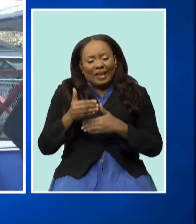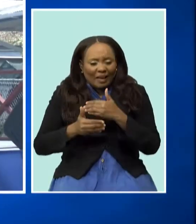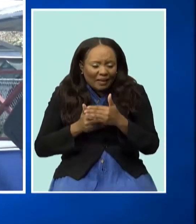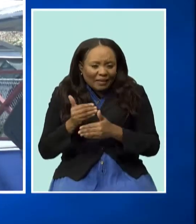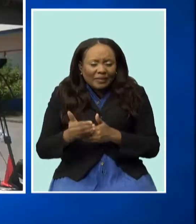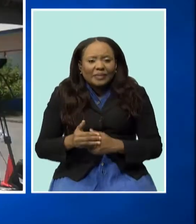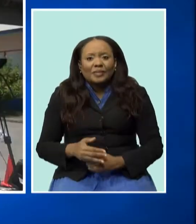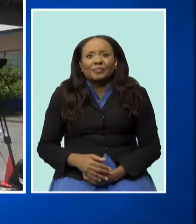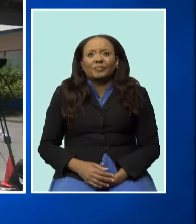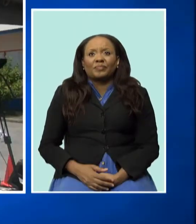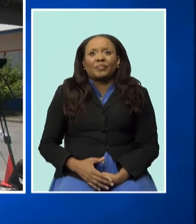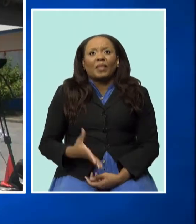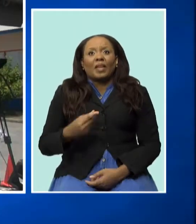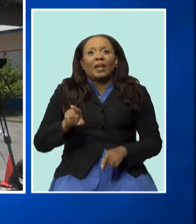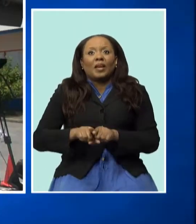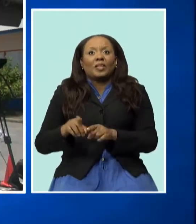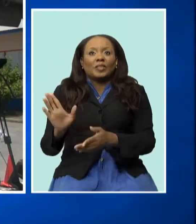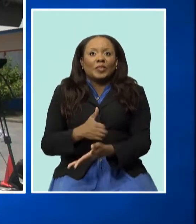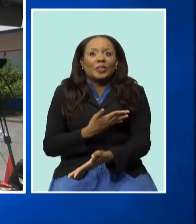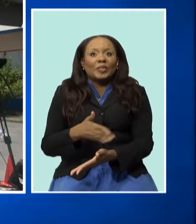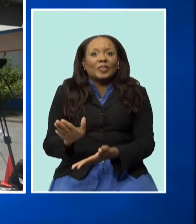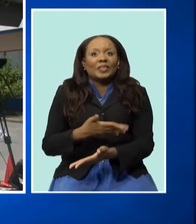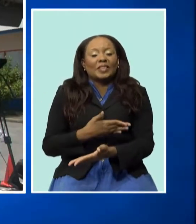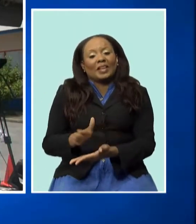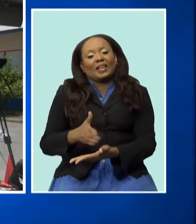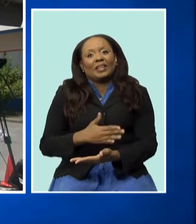one also rendered song.